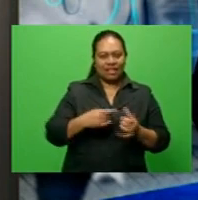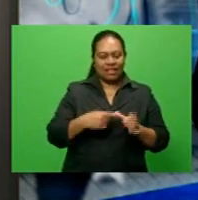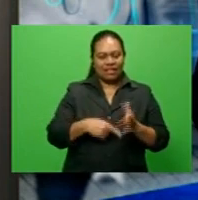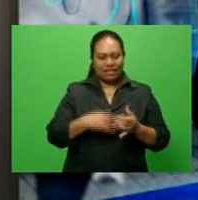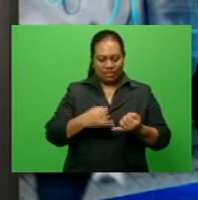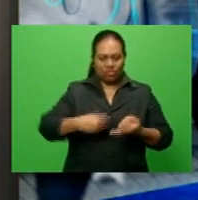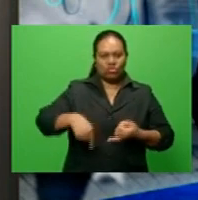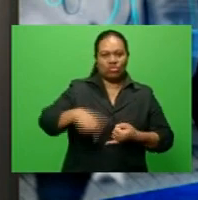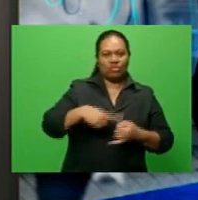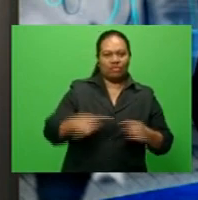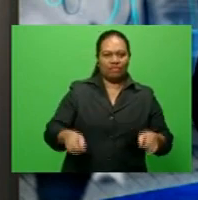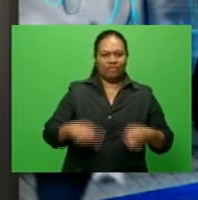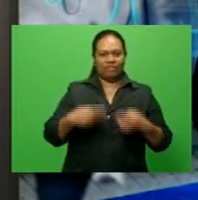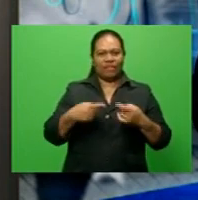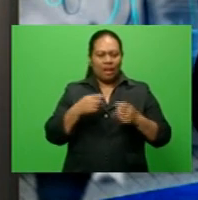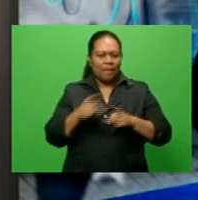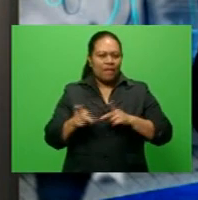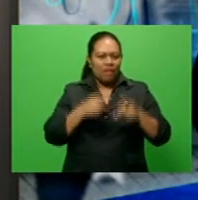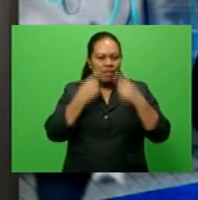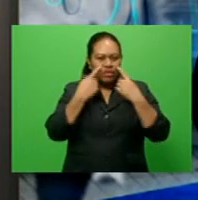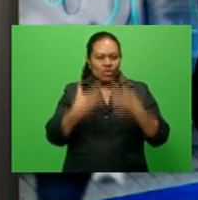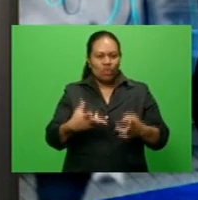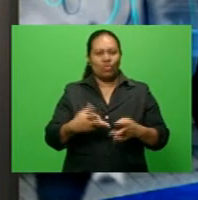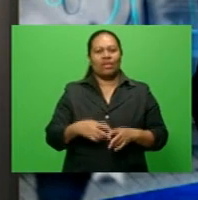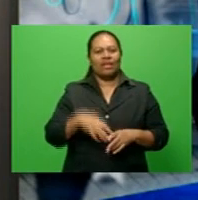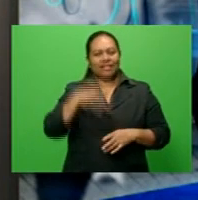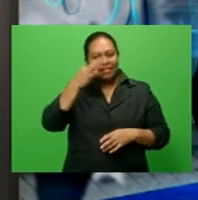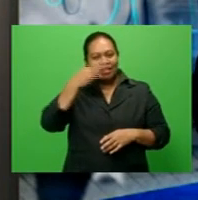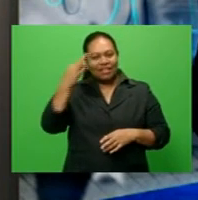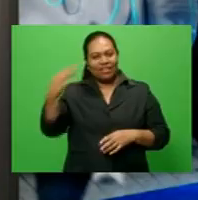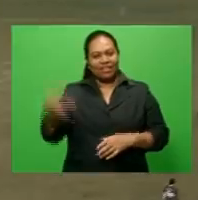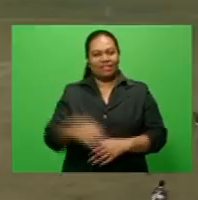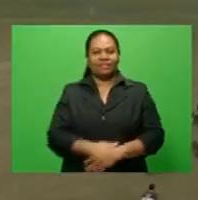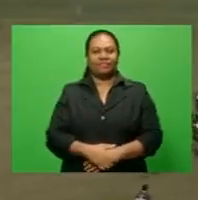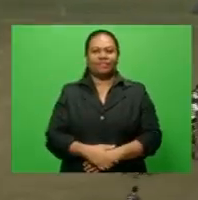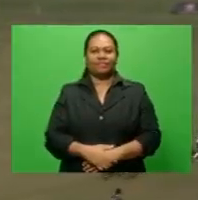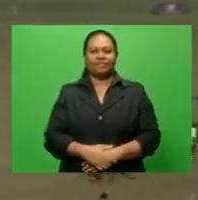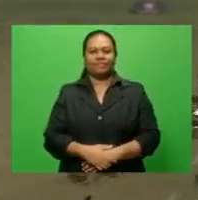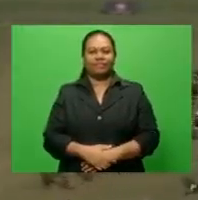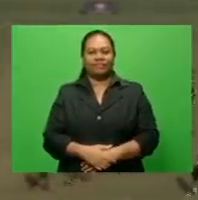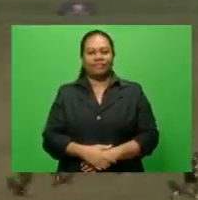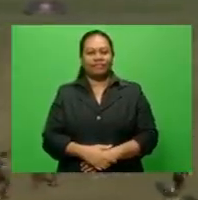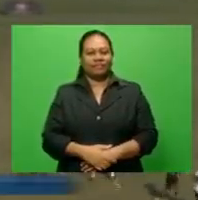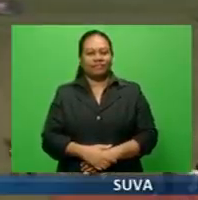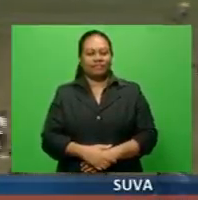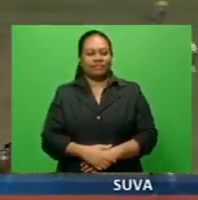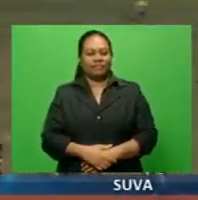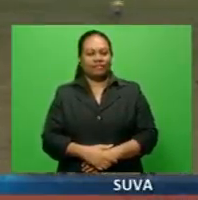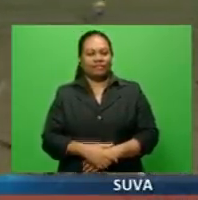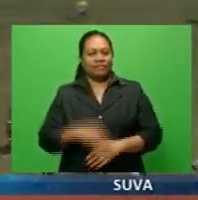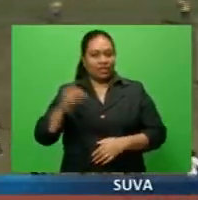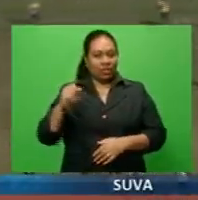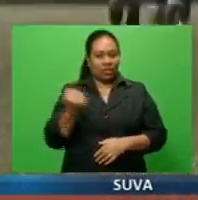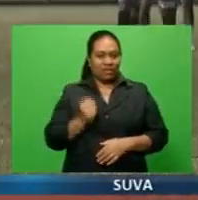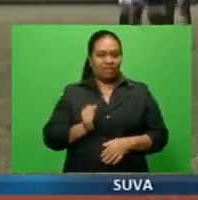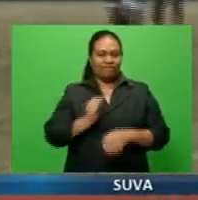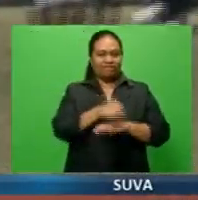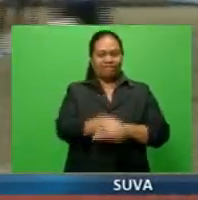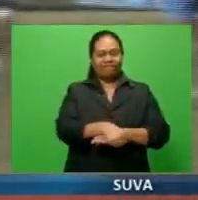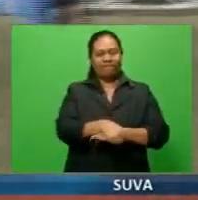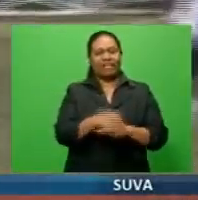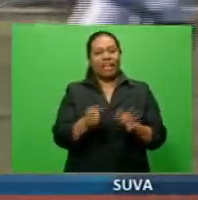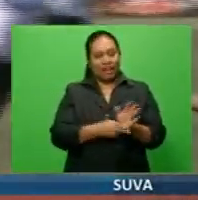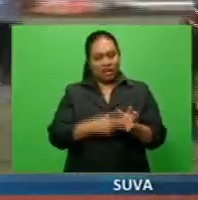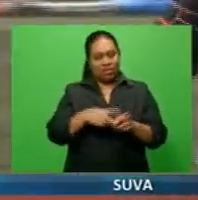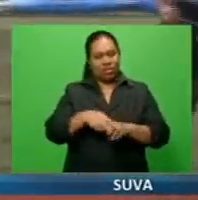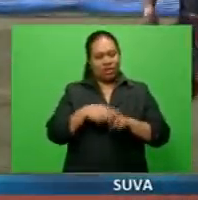a superb performance in Sigatoka. Tali Materakula reports. Here comes Karawa Levu. The win against Nandronga last Saturday was